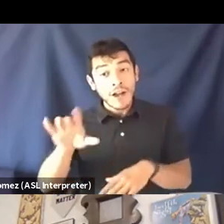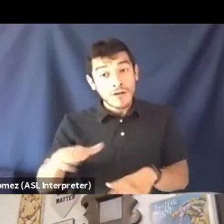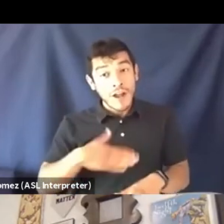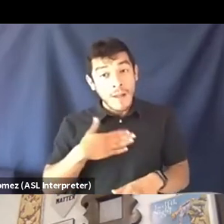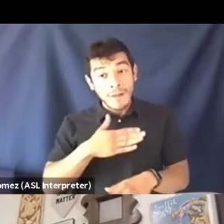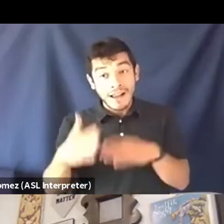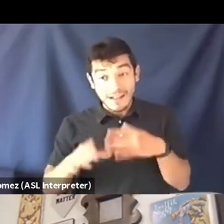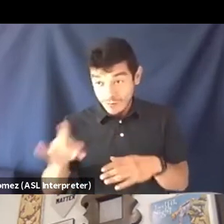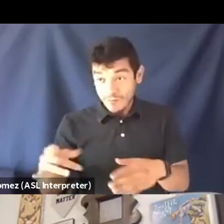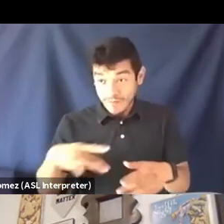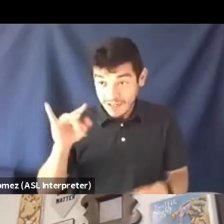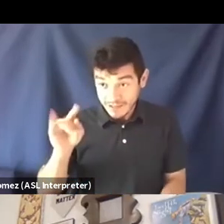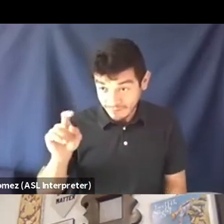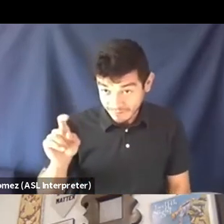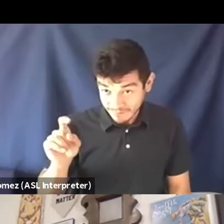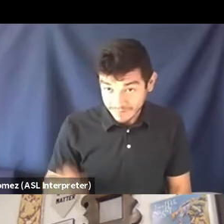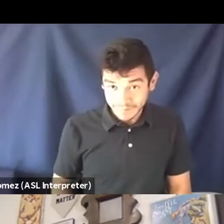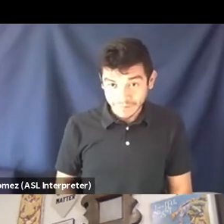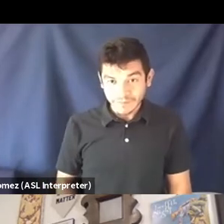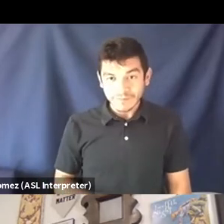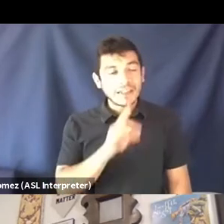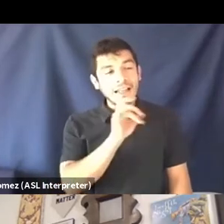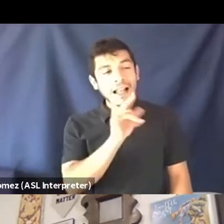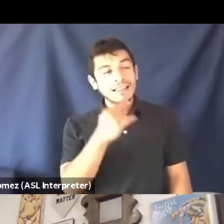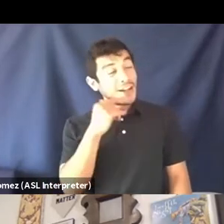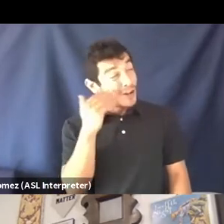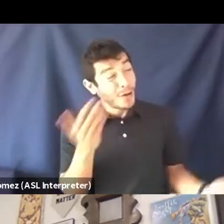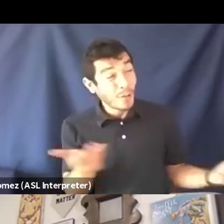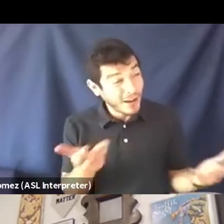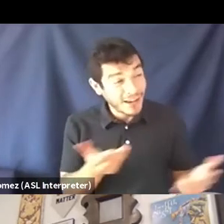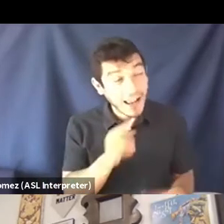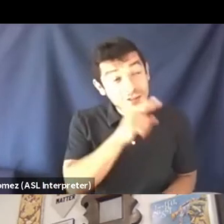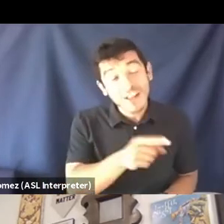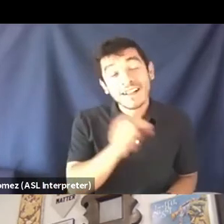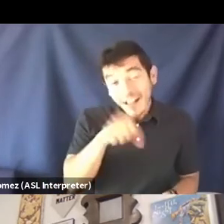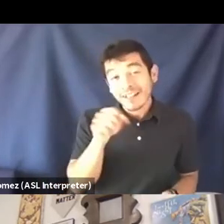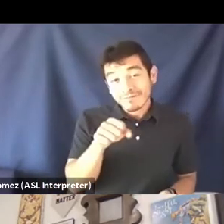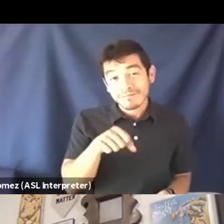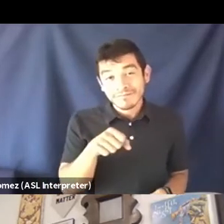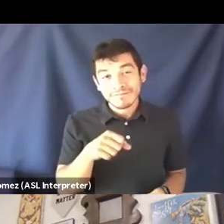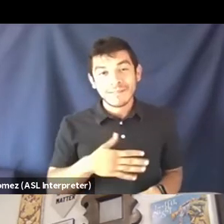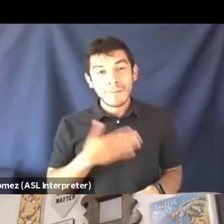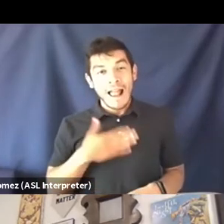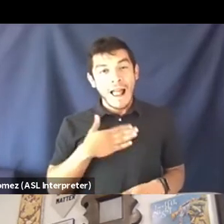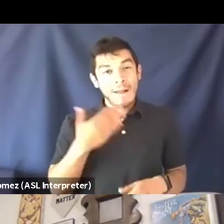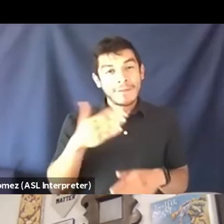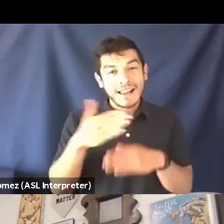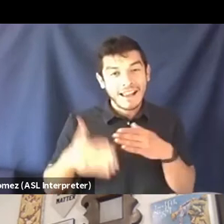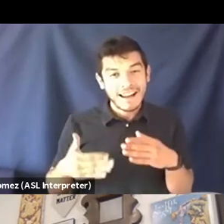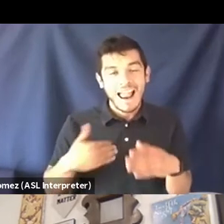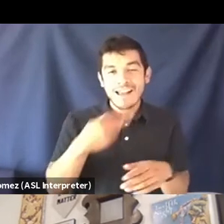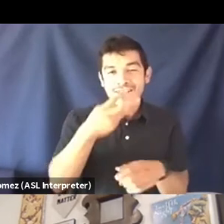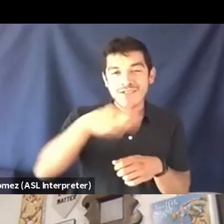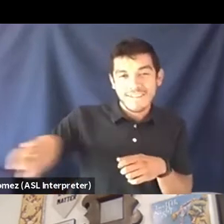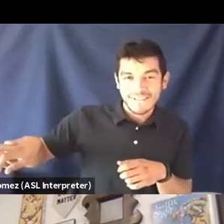you? You know what? Actually, yes, my happy ending has shifted. And the